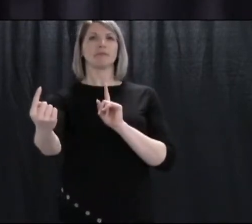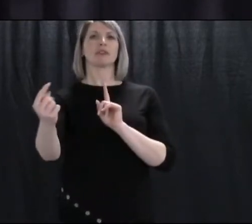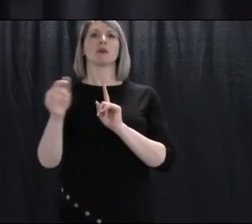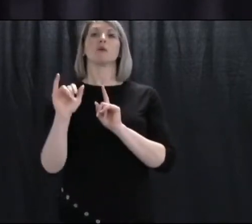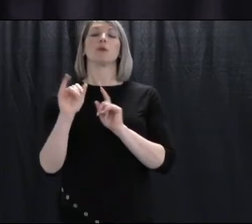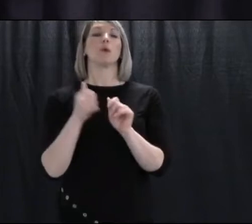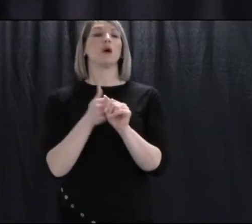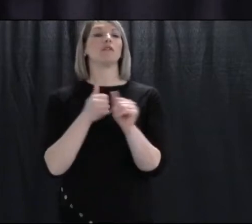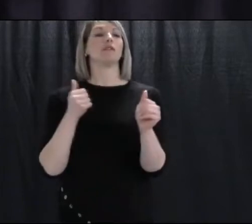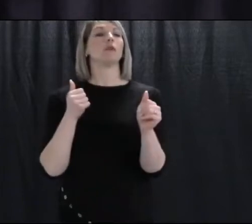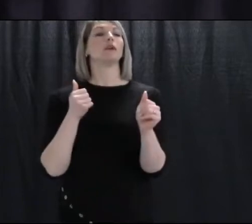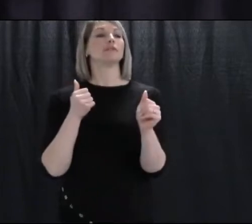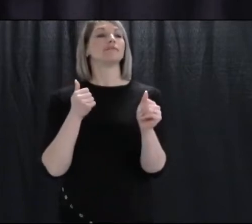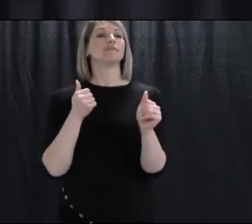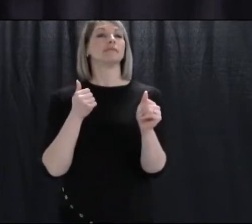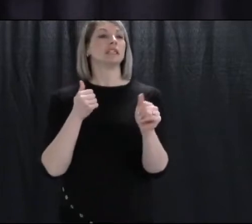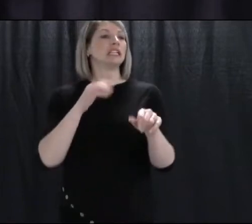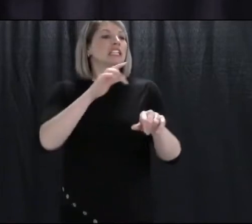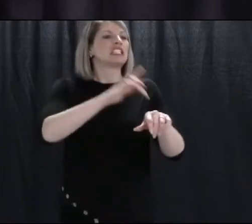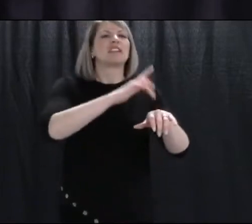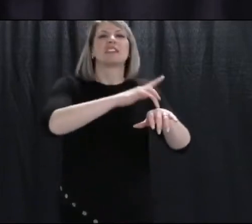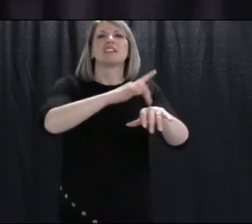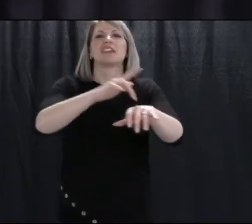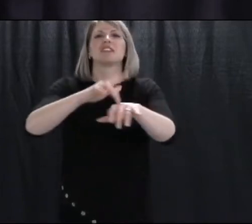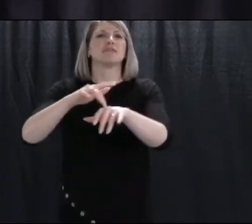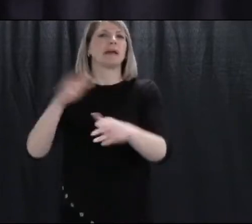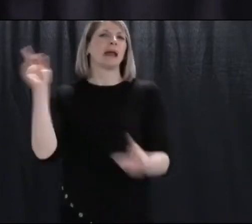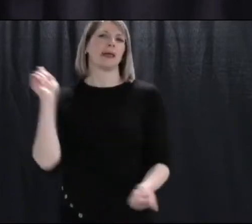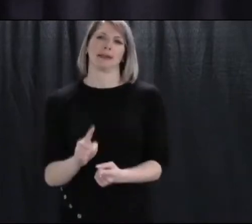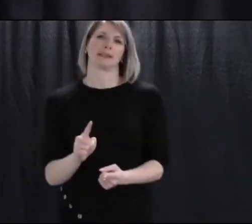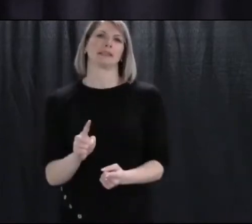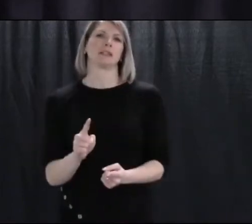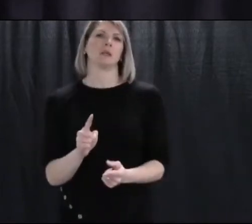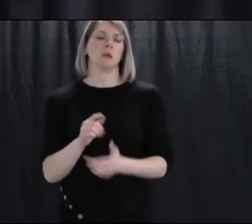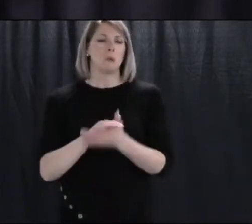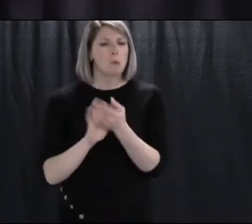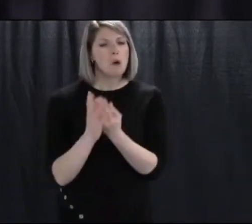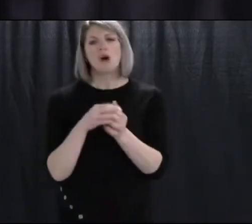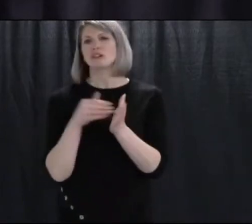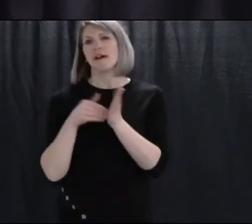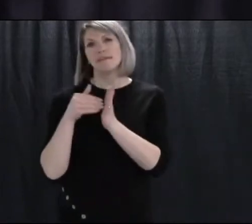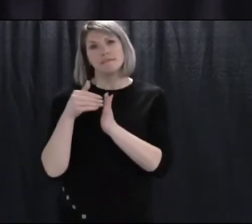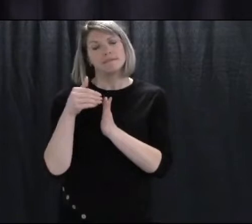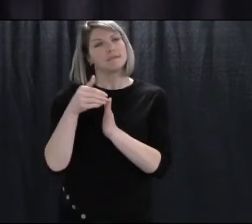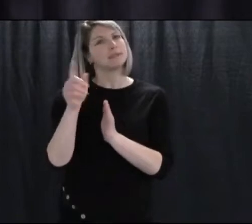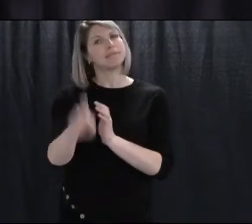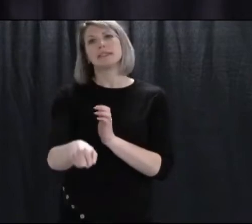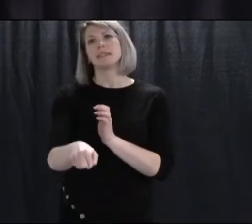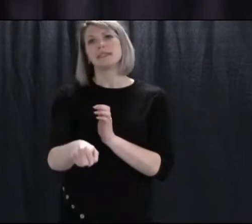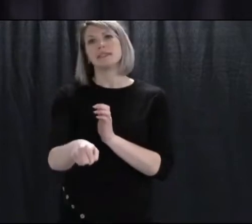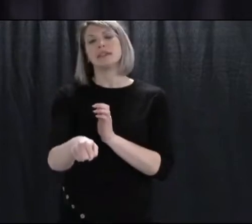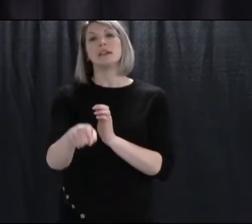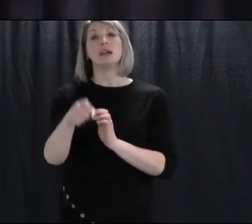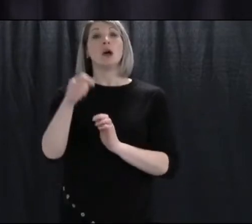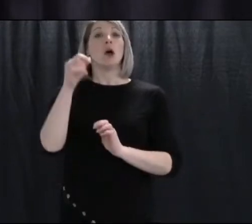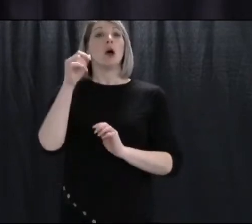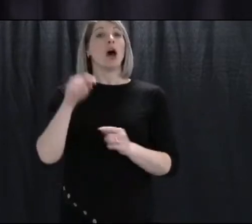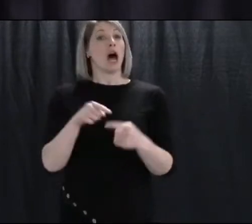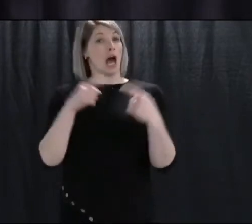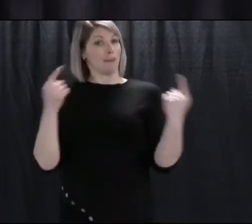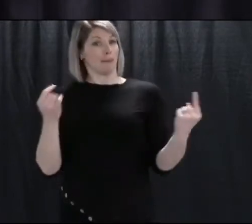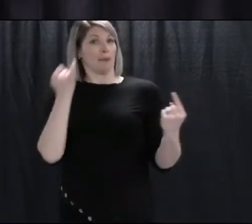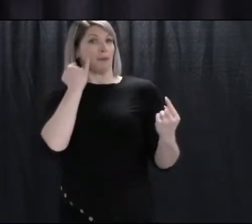you avoid touching objects as much as possible, wash your hands well, all of those things. If you have